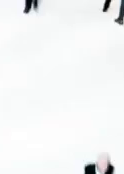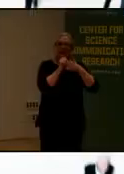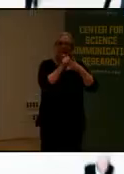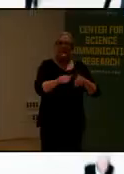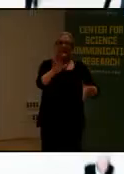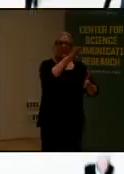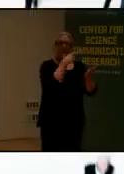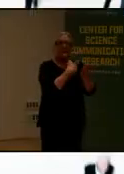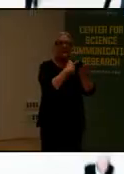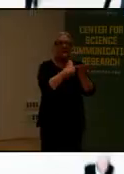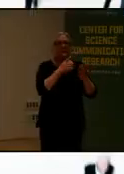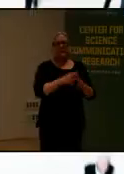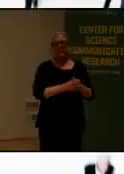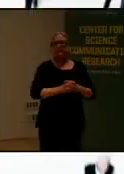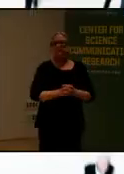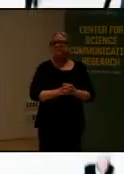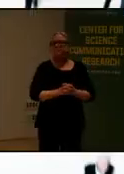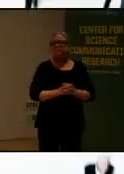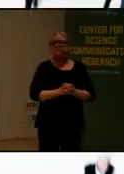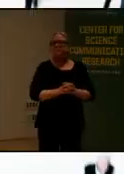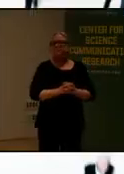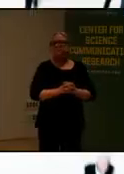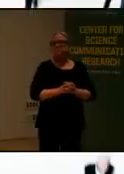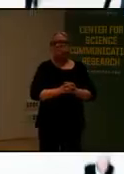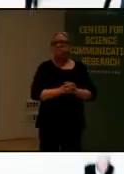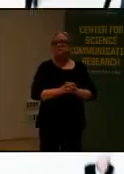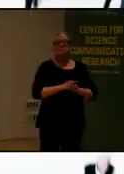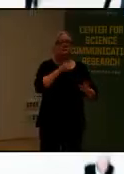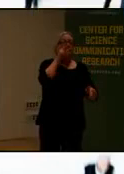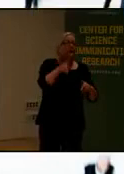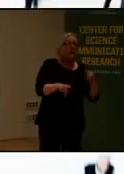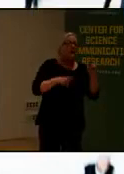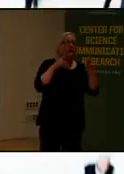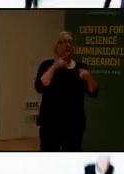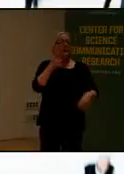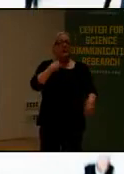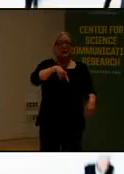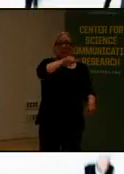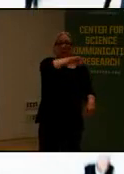And of course, public, that's all of us in the room, citizens.